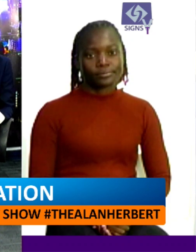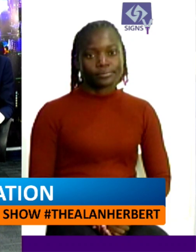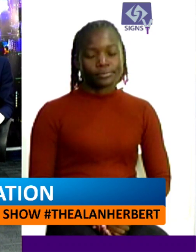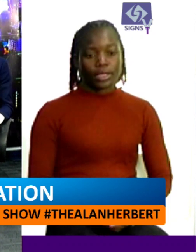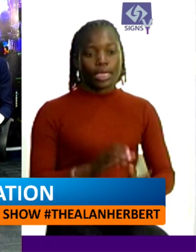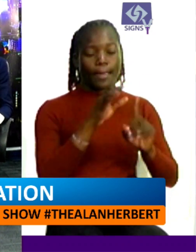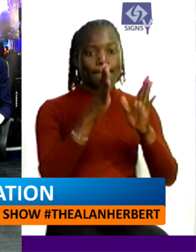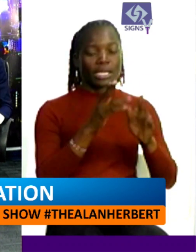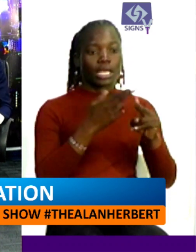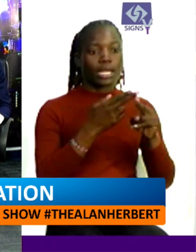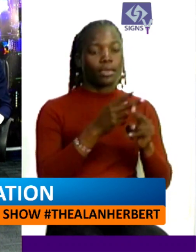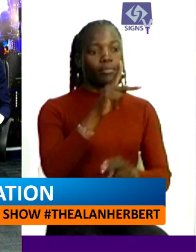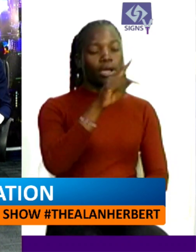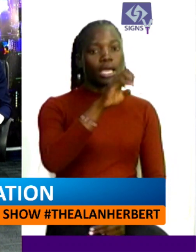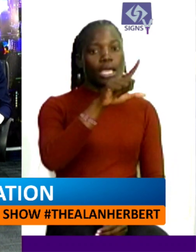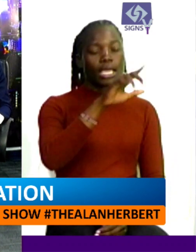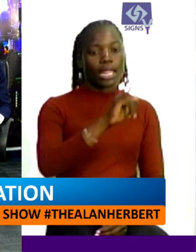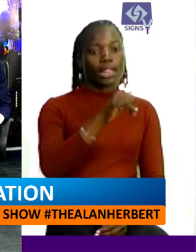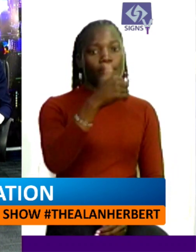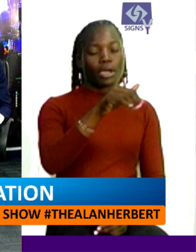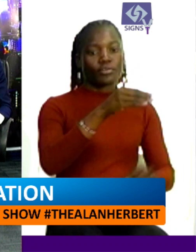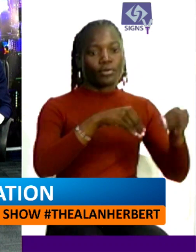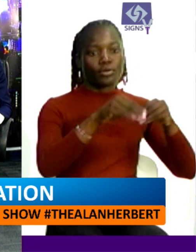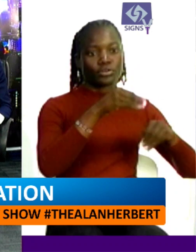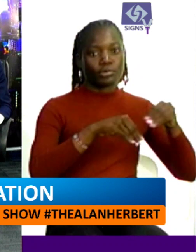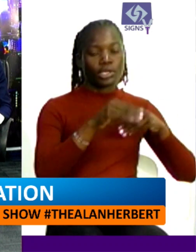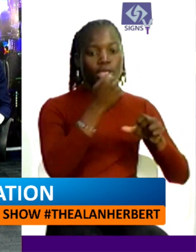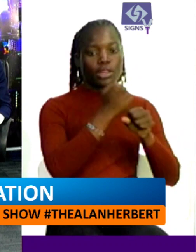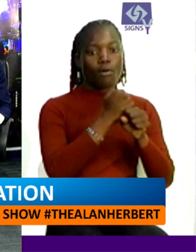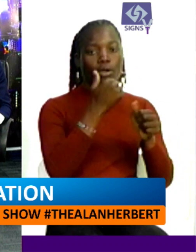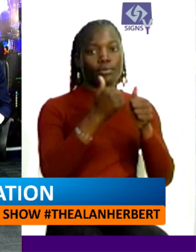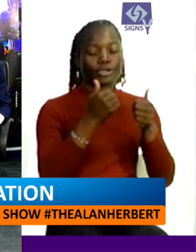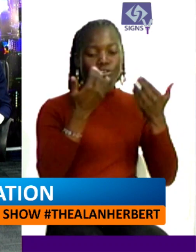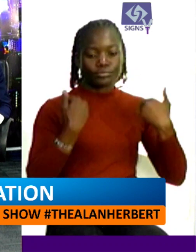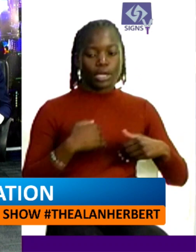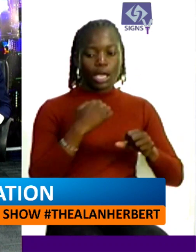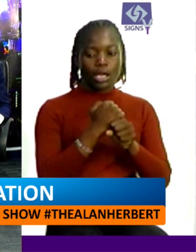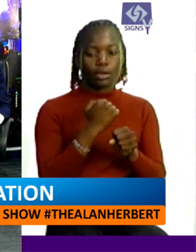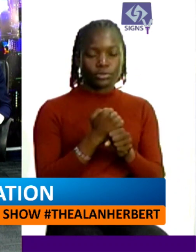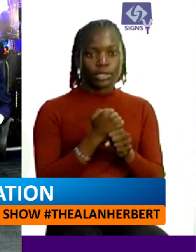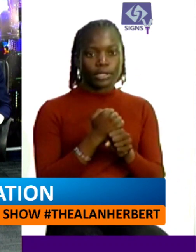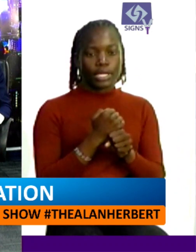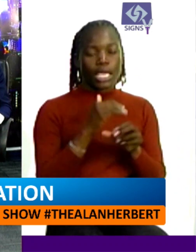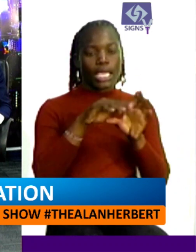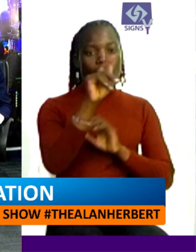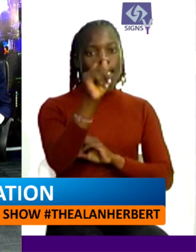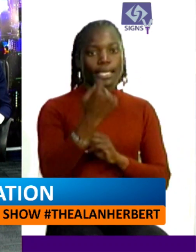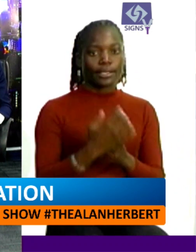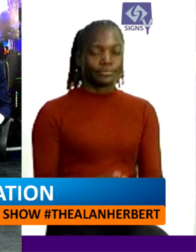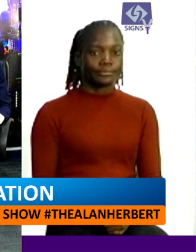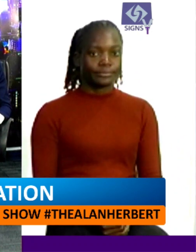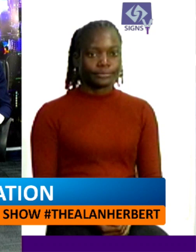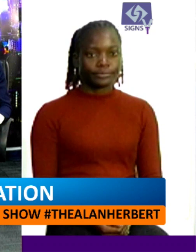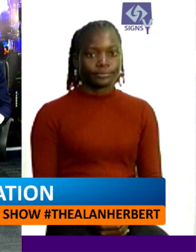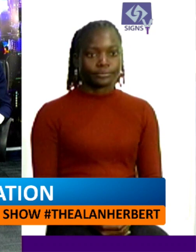mentor Kelly still contributes even to the work that I'm doing back in Kenya.